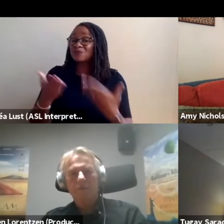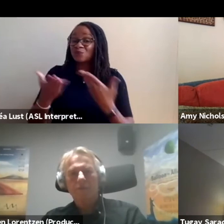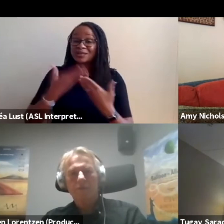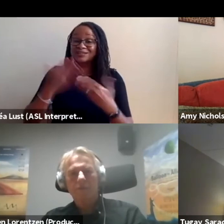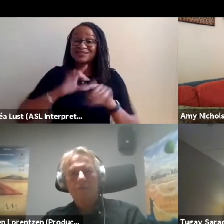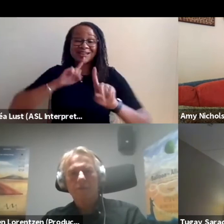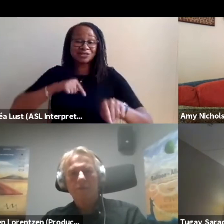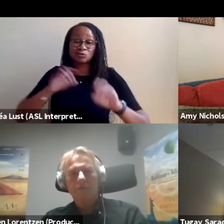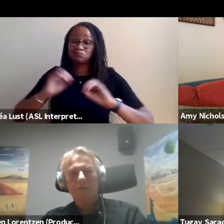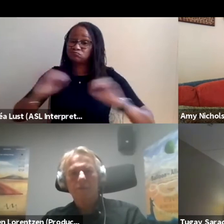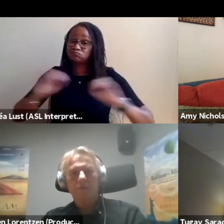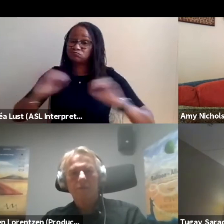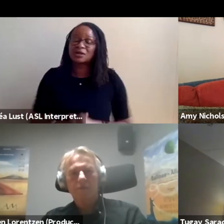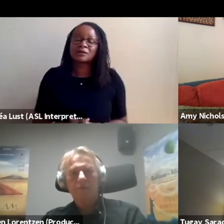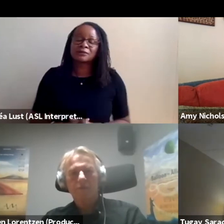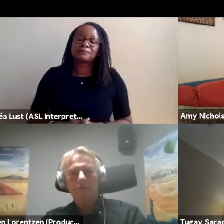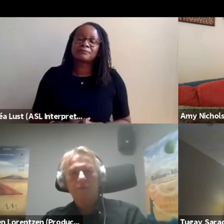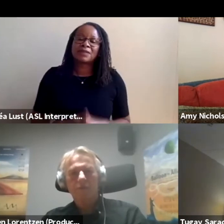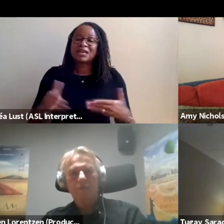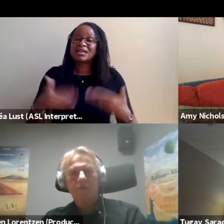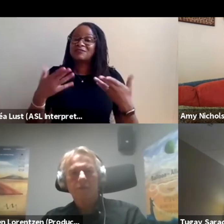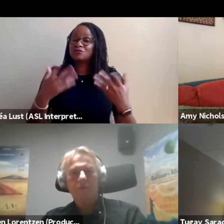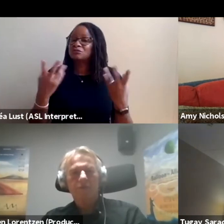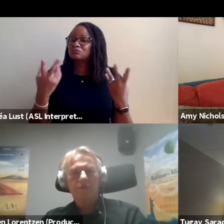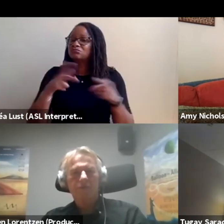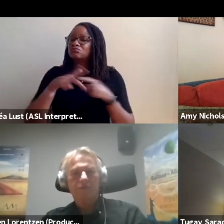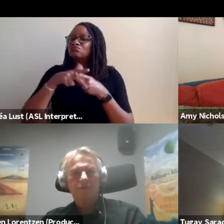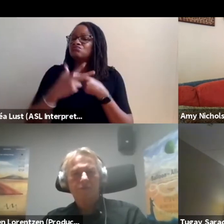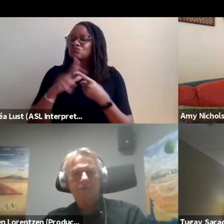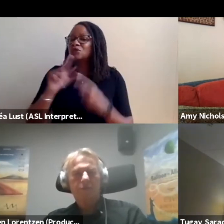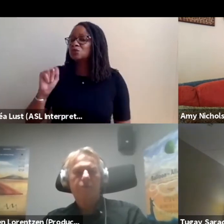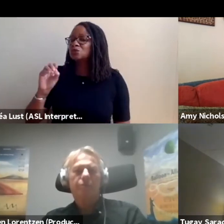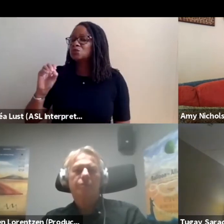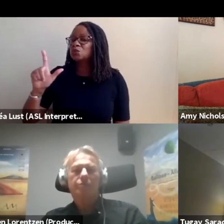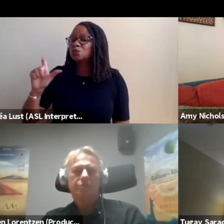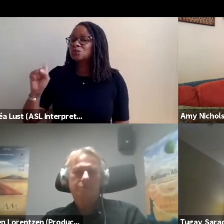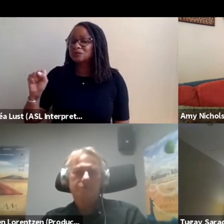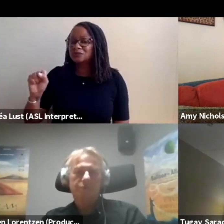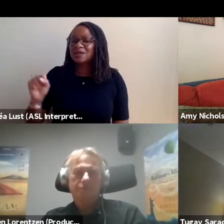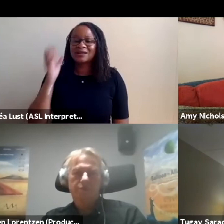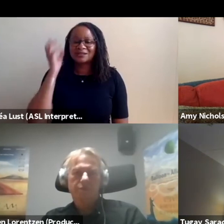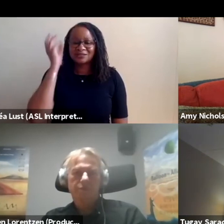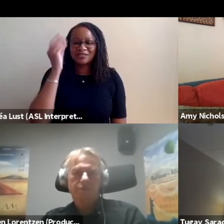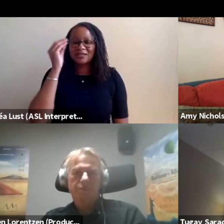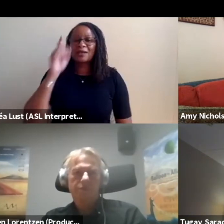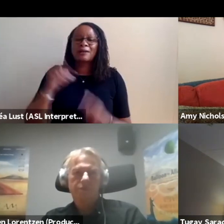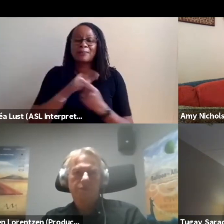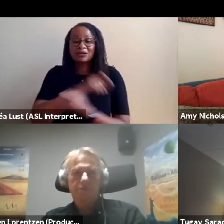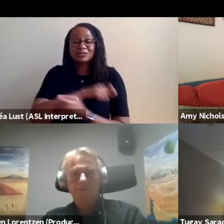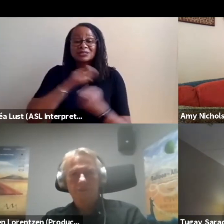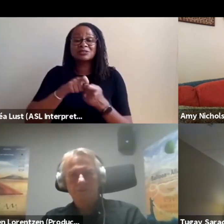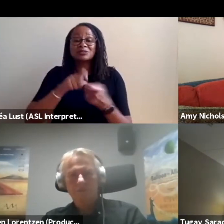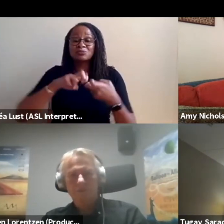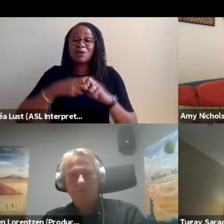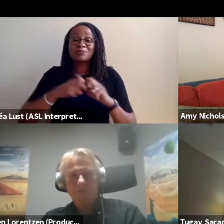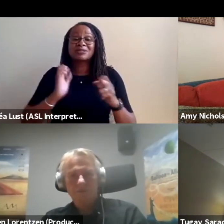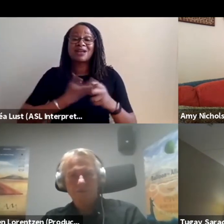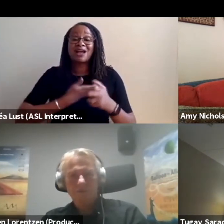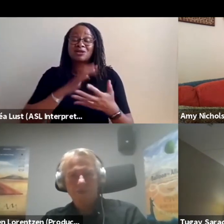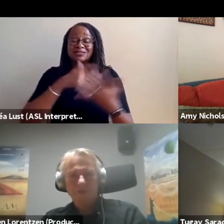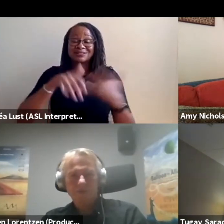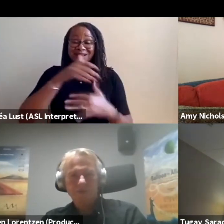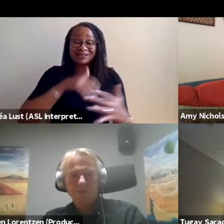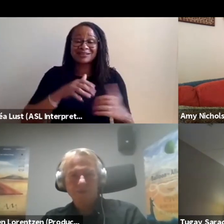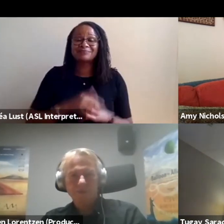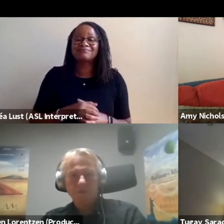you the tools, I think, to think about certain problems in our societies. And